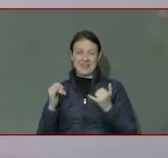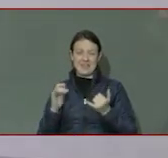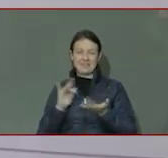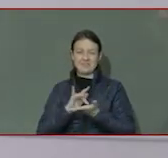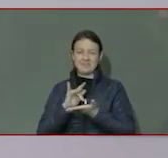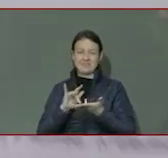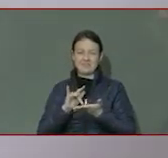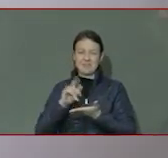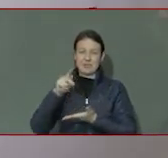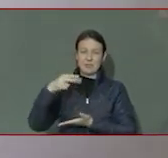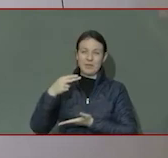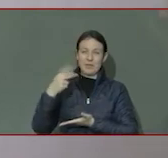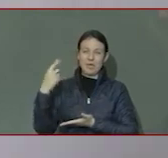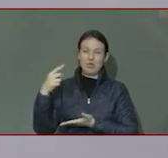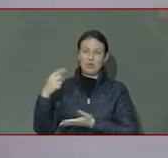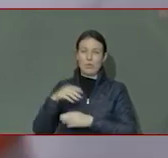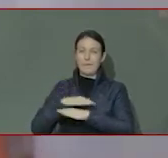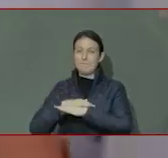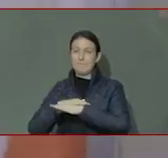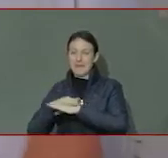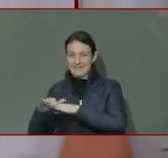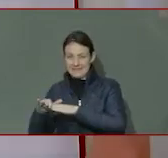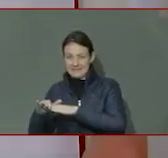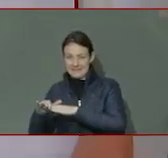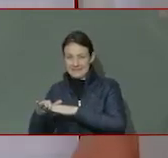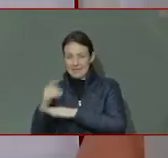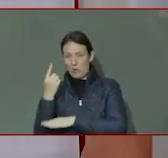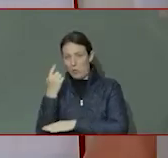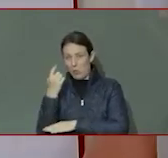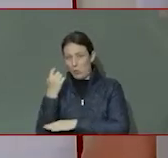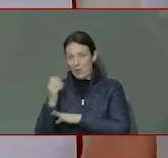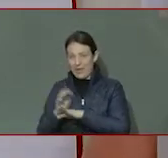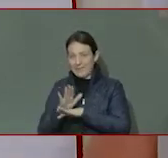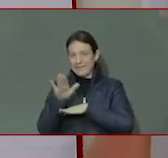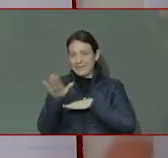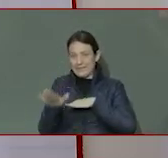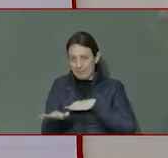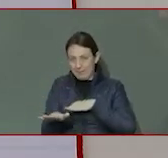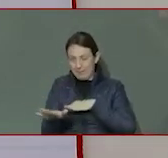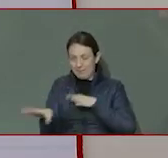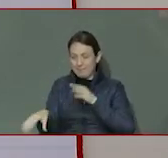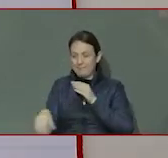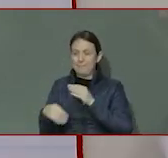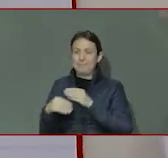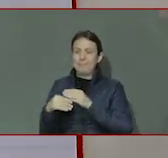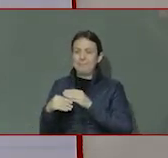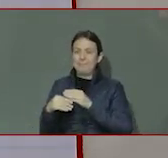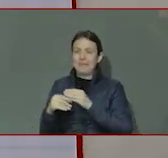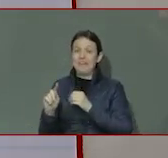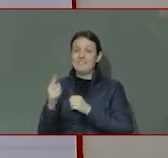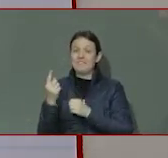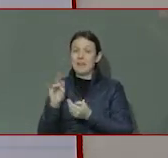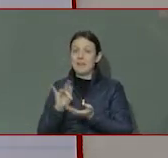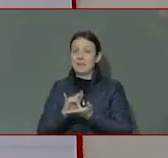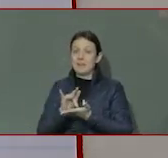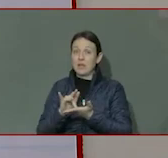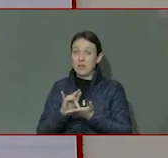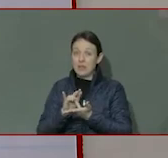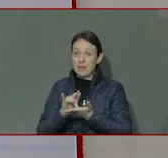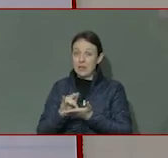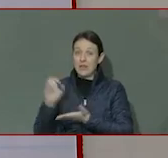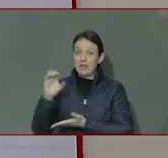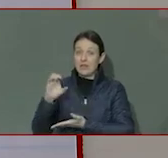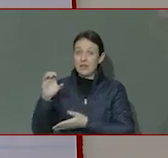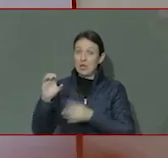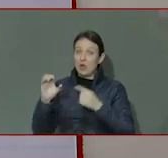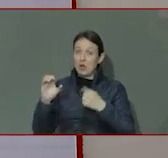the pH of a base, you have an extra step. You need to first calculate the concentration of the